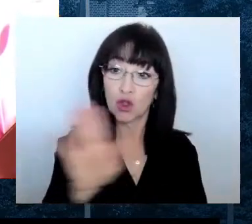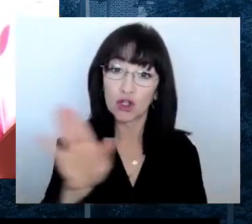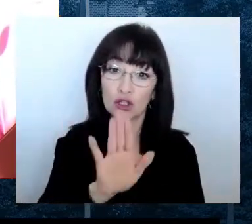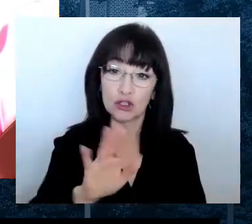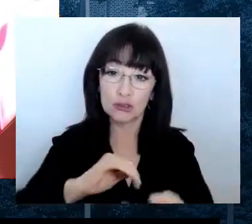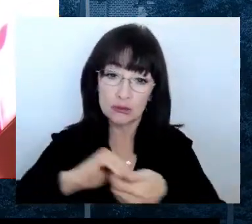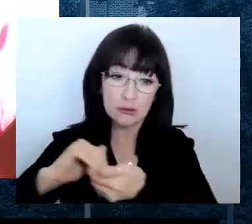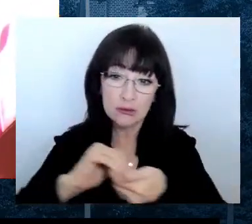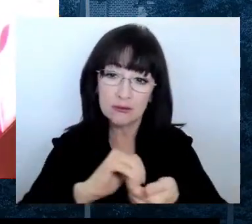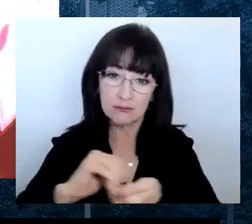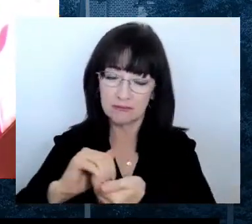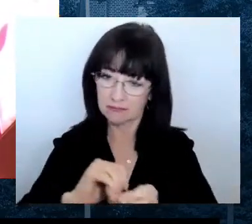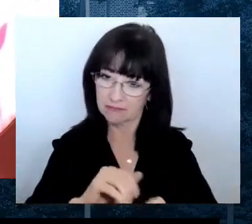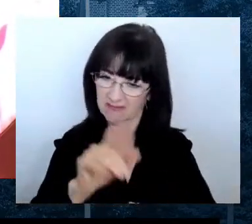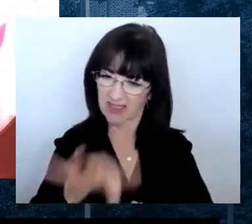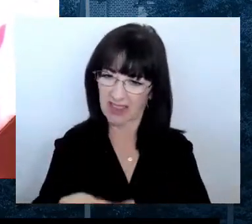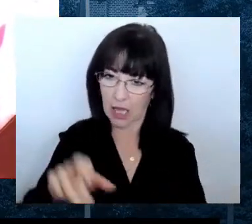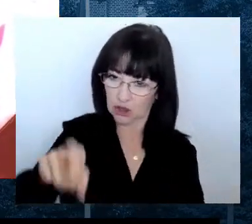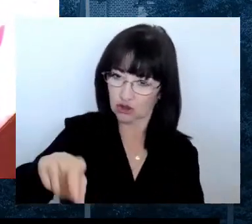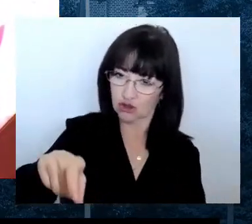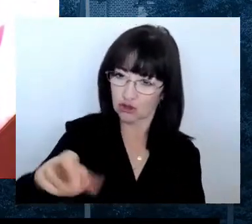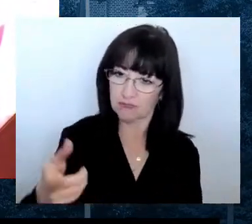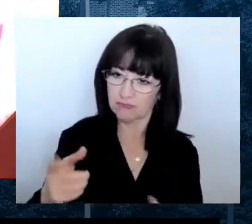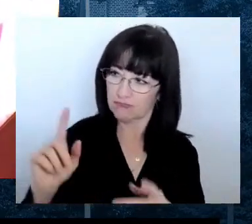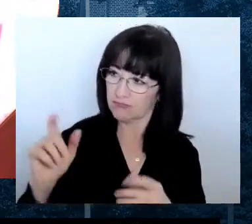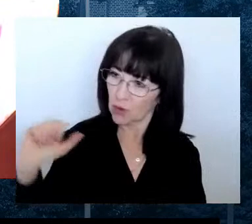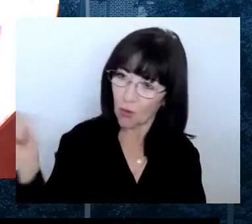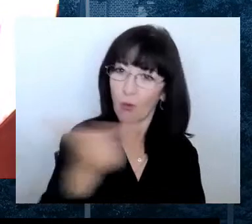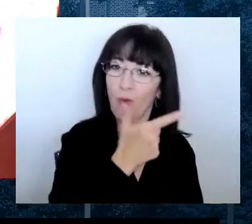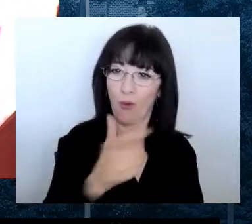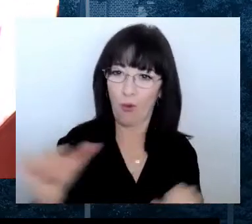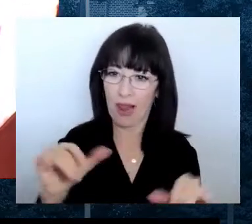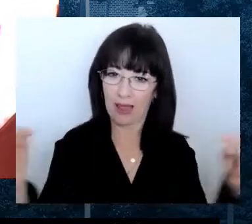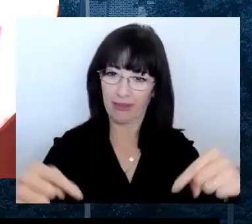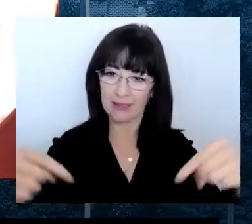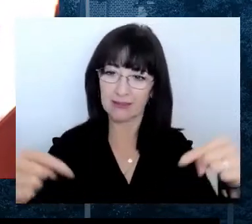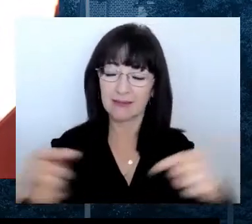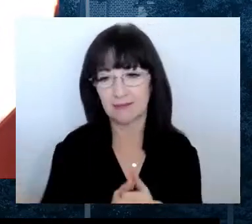This is why I'm proud to be a Delaware elected official and public servant.